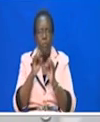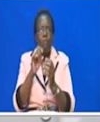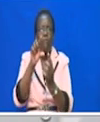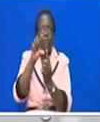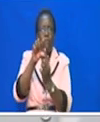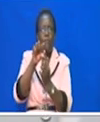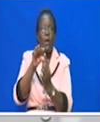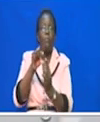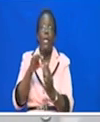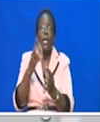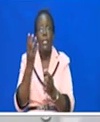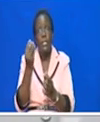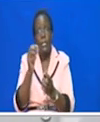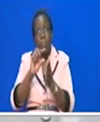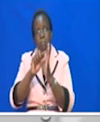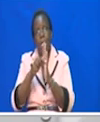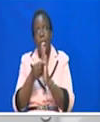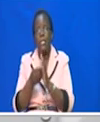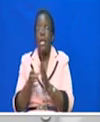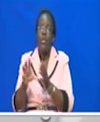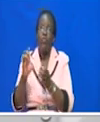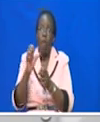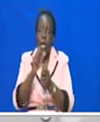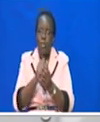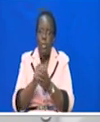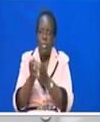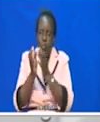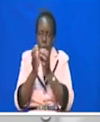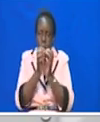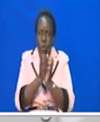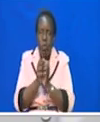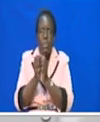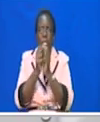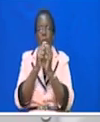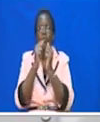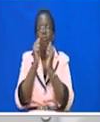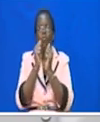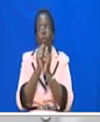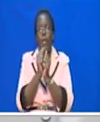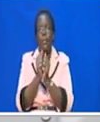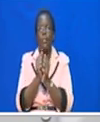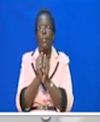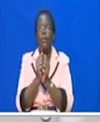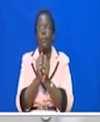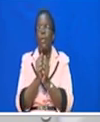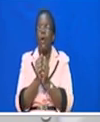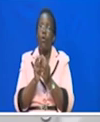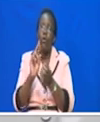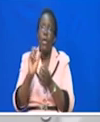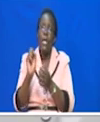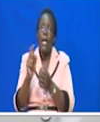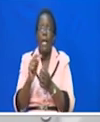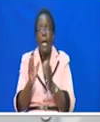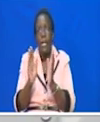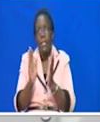means to associate someone or something closely with, or regard as